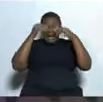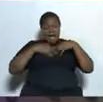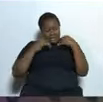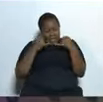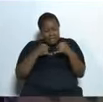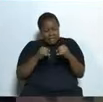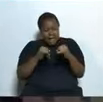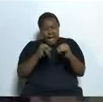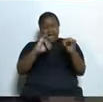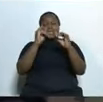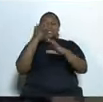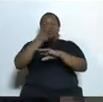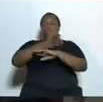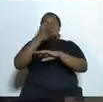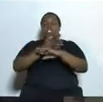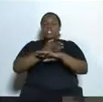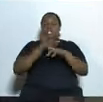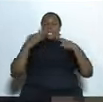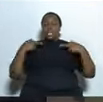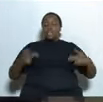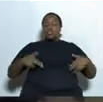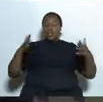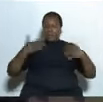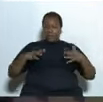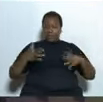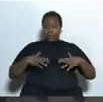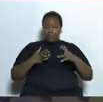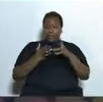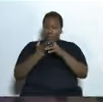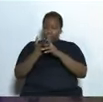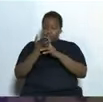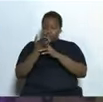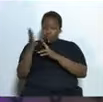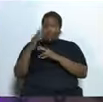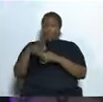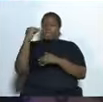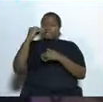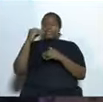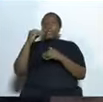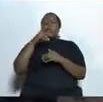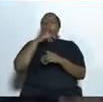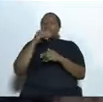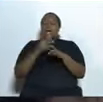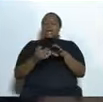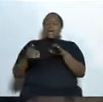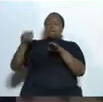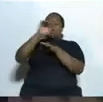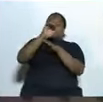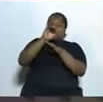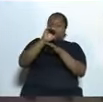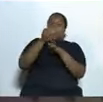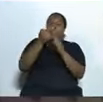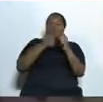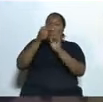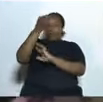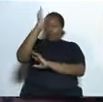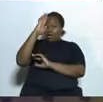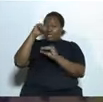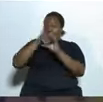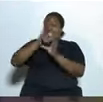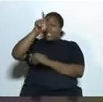to deceive human beings by exalting man above God. And here in ancient Egypt,